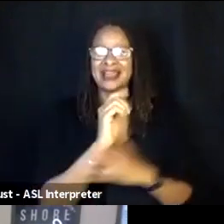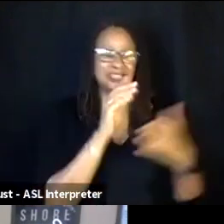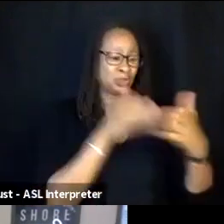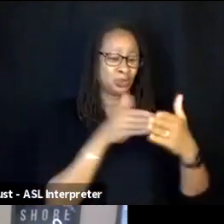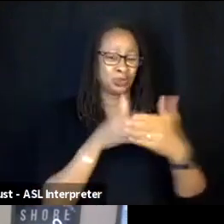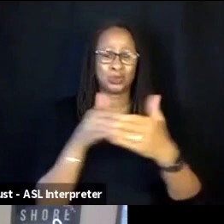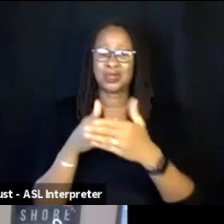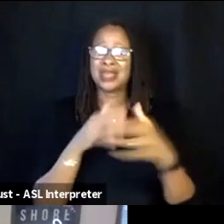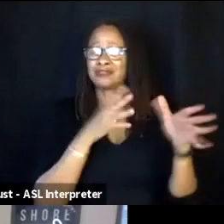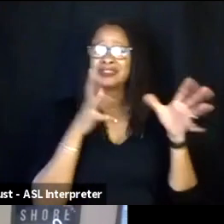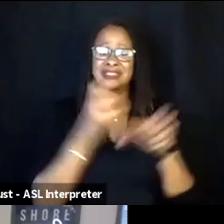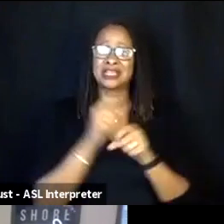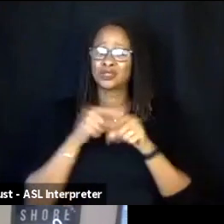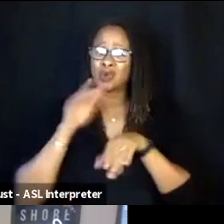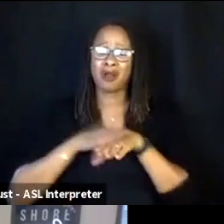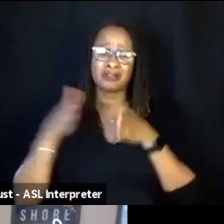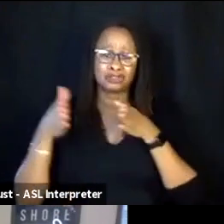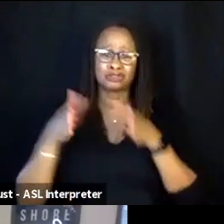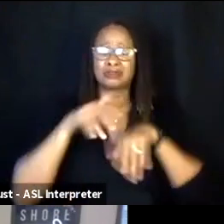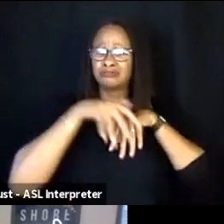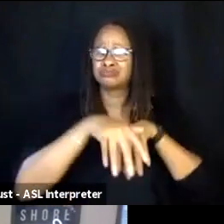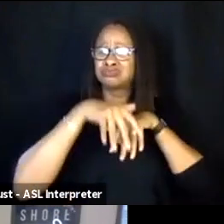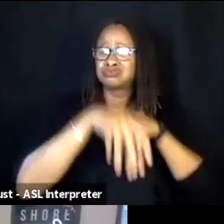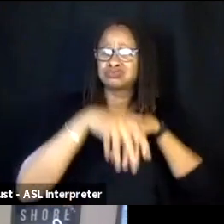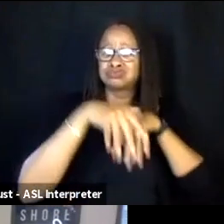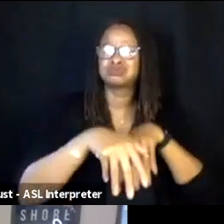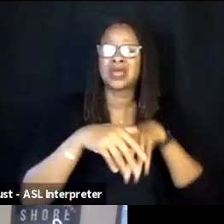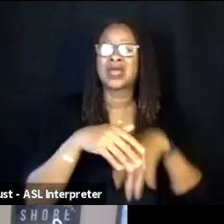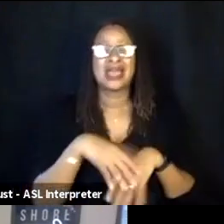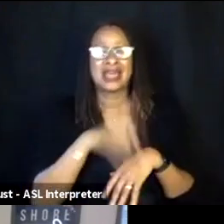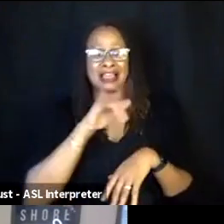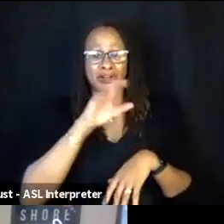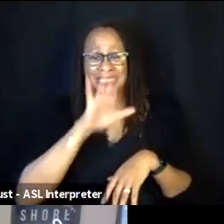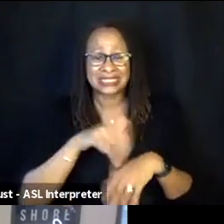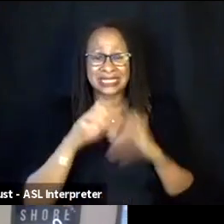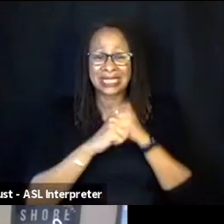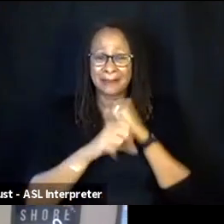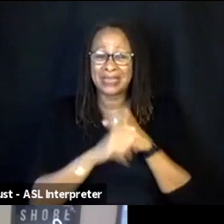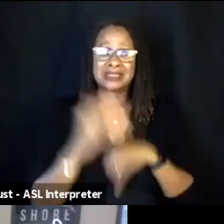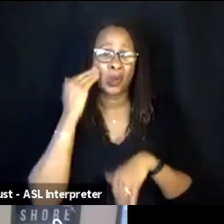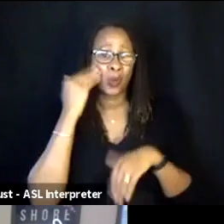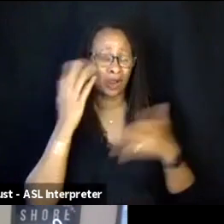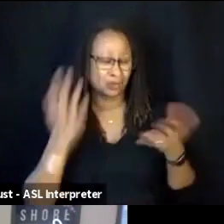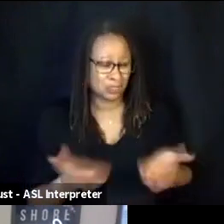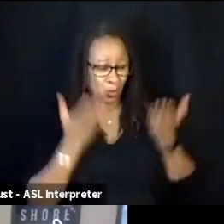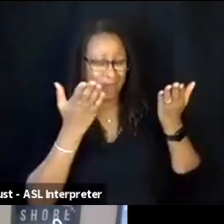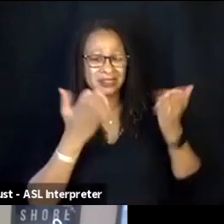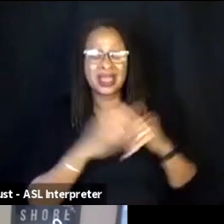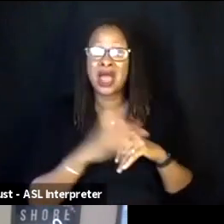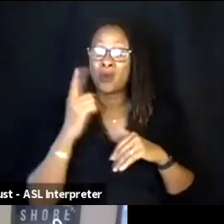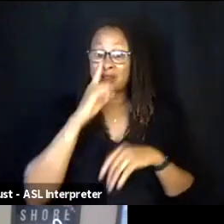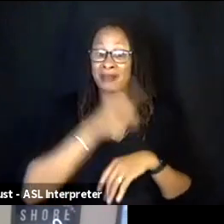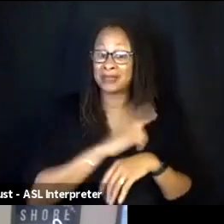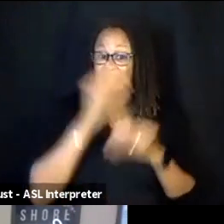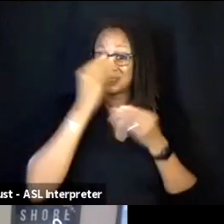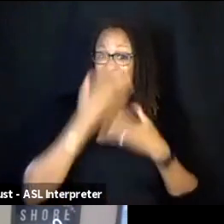to the streets. And awareness raising and media literacy campaigns. And so I think, you know, one of the myths that we like to tell